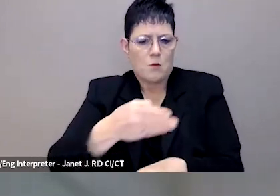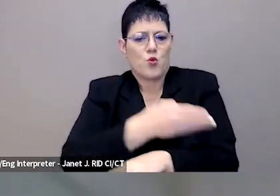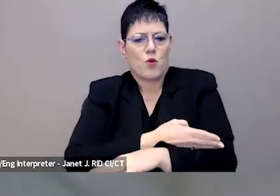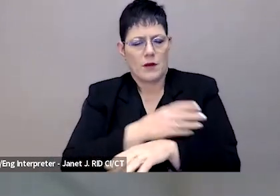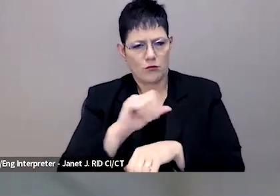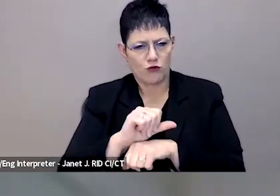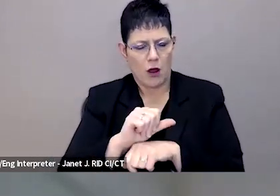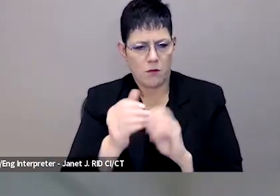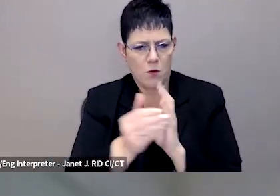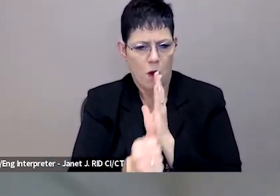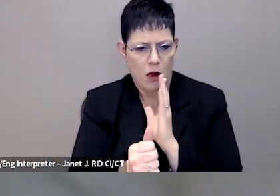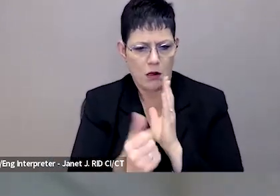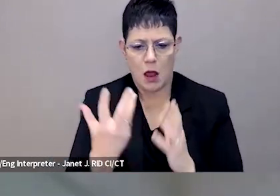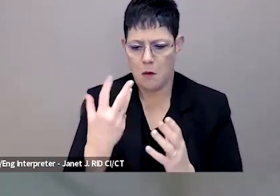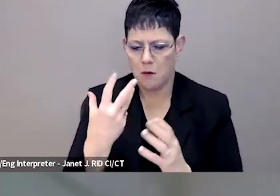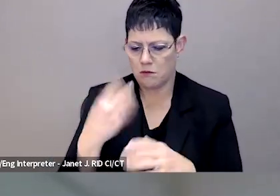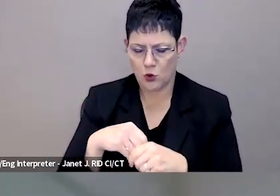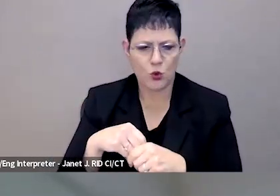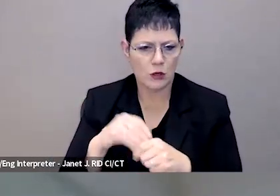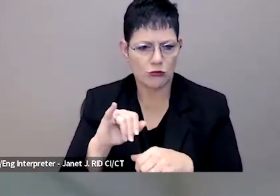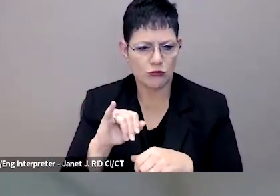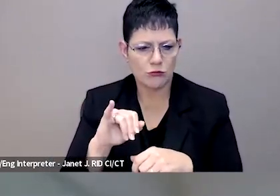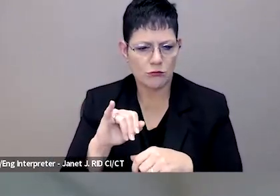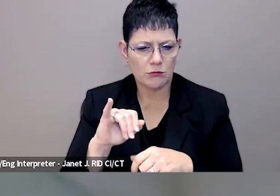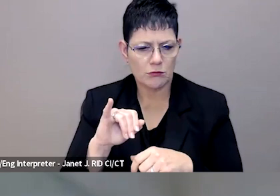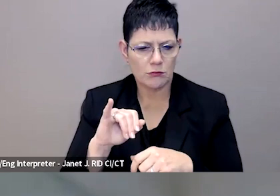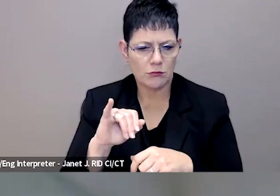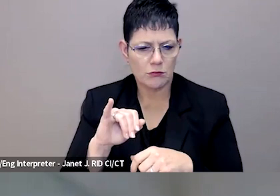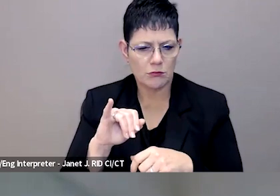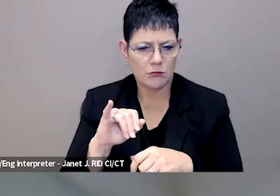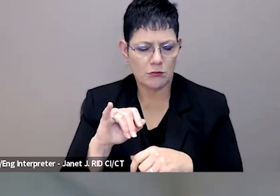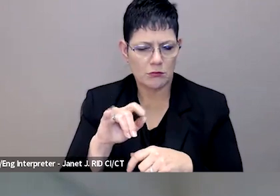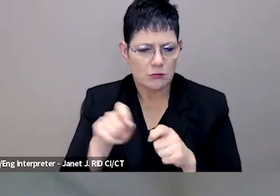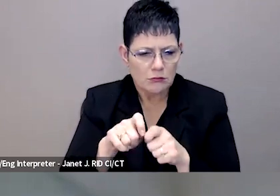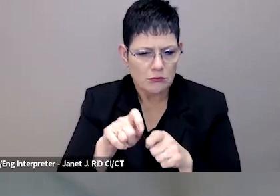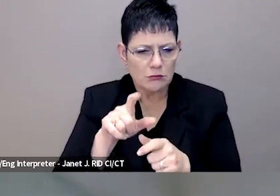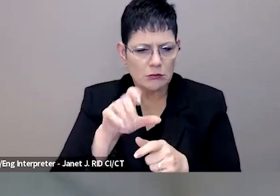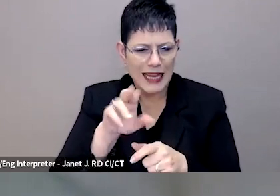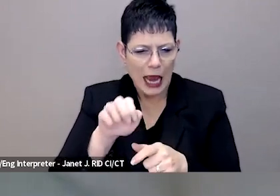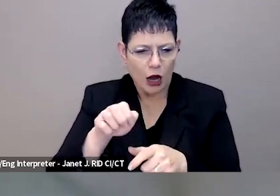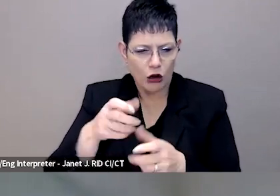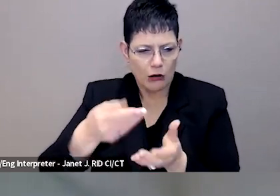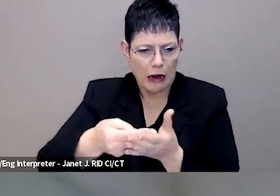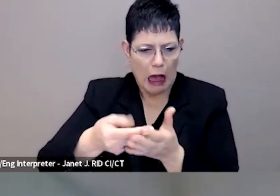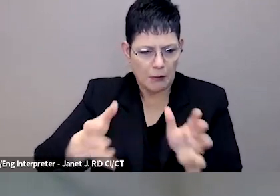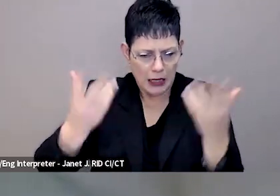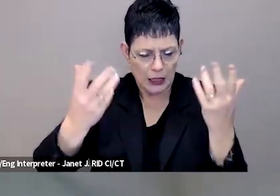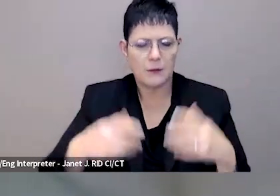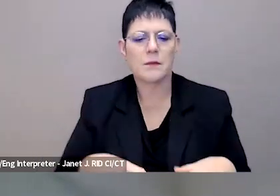including for jobs in the care economy. And of course, ACL has funded the National Direct